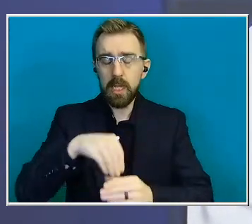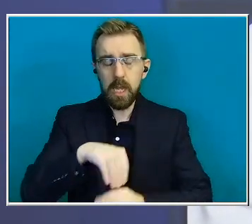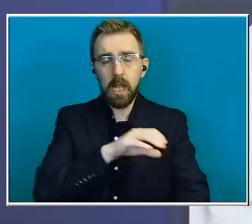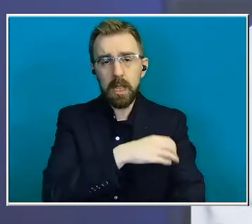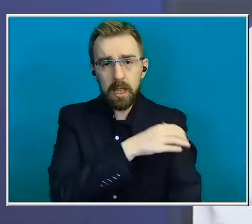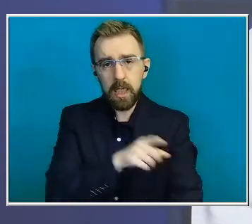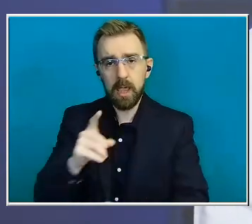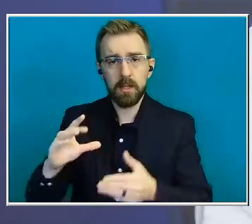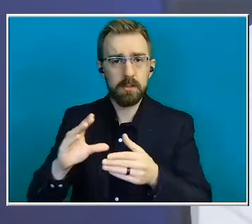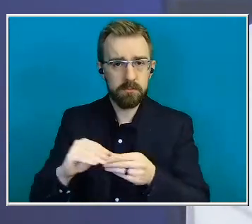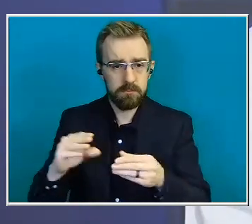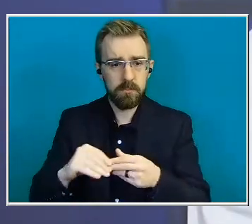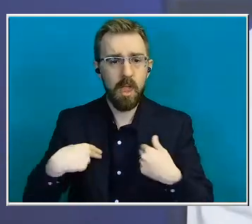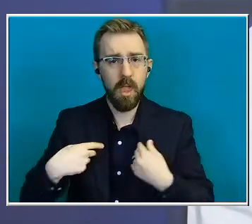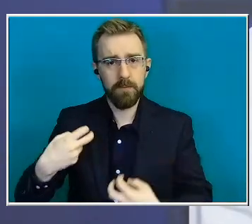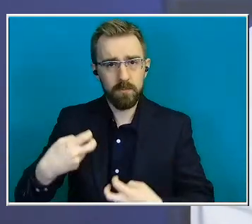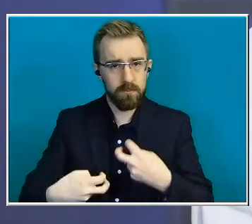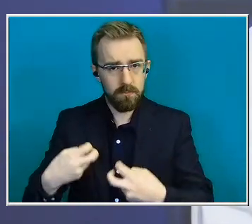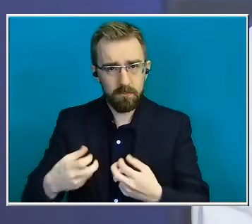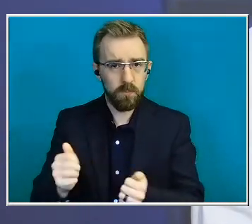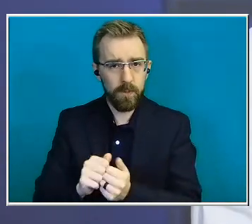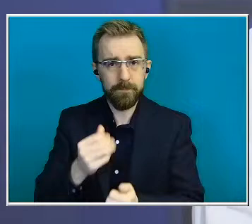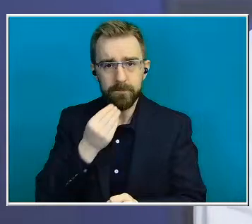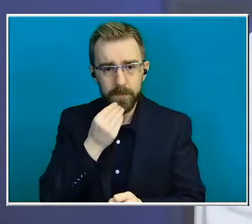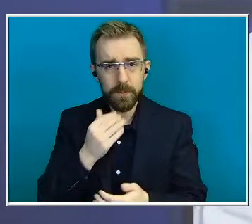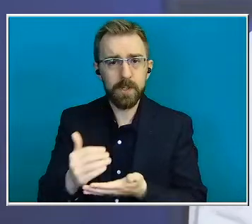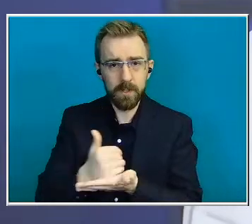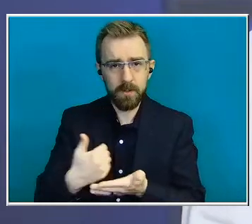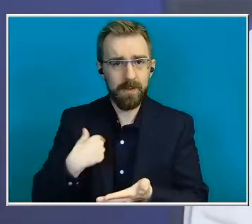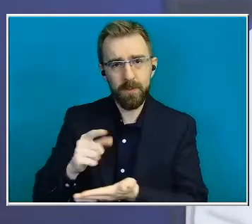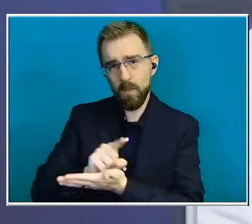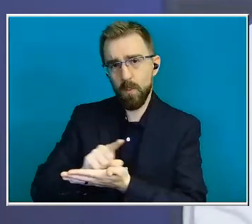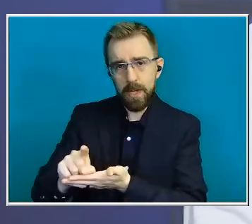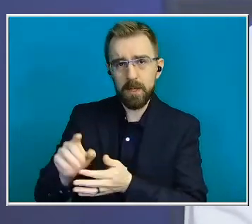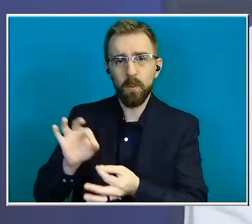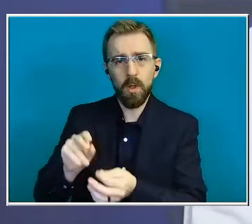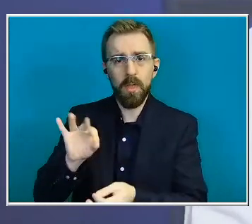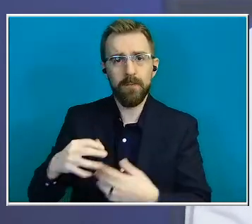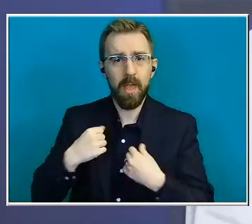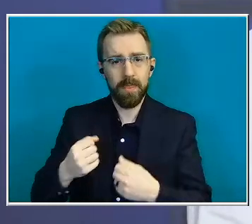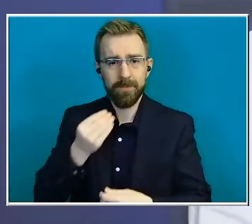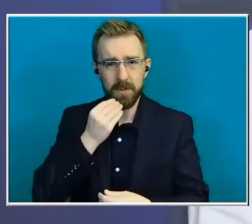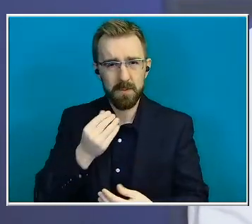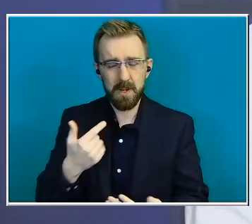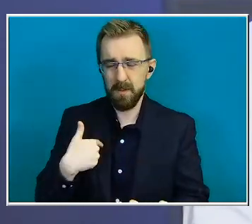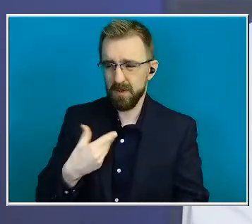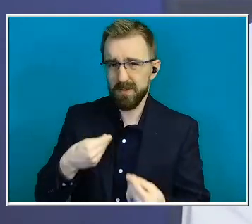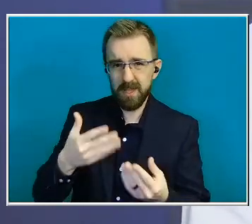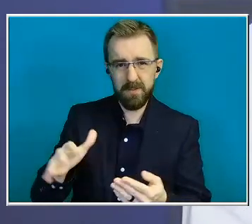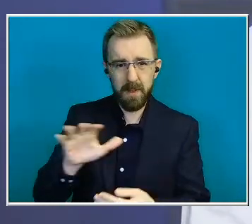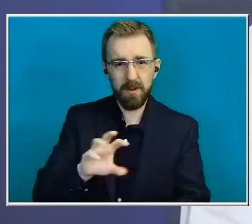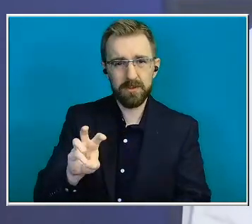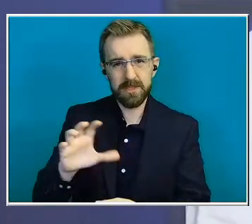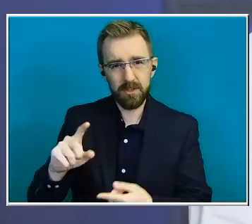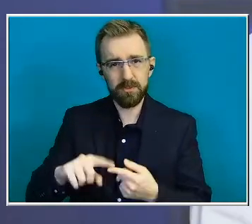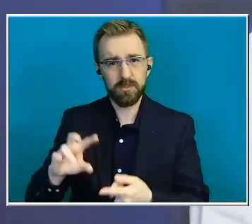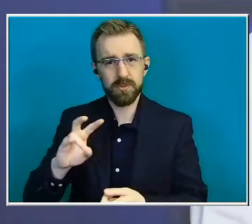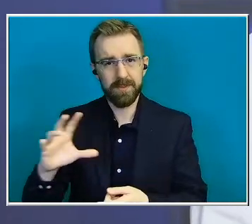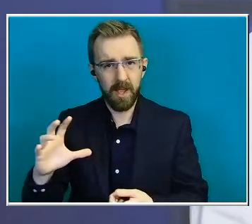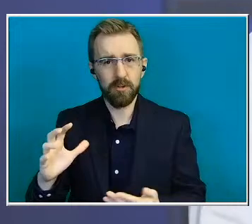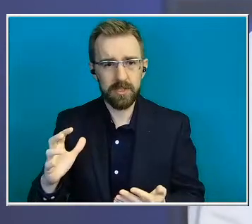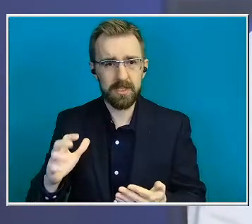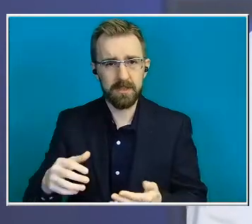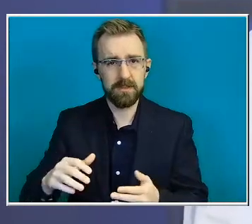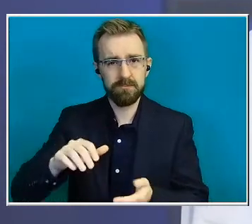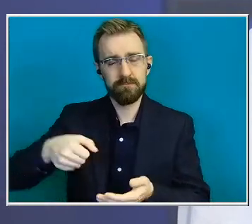having trouble getting food, we can give them a week's worth of healthy food. And I think we've given out about 600 to 700 bags of food over the last